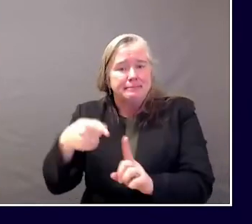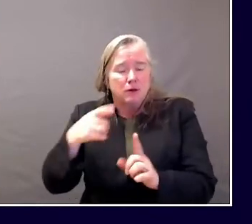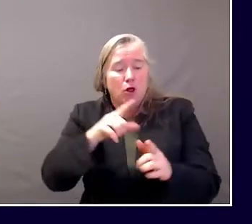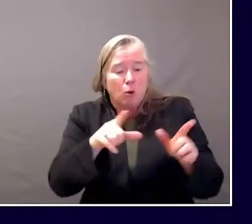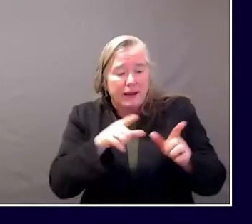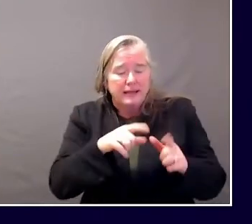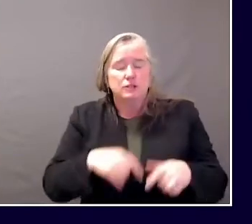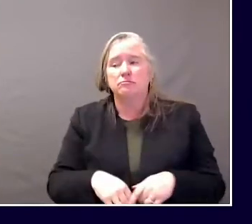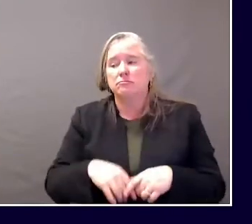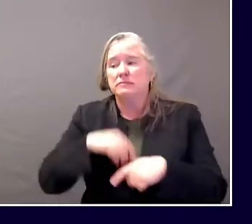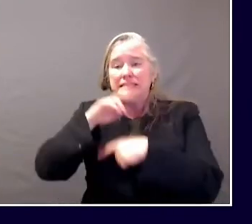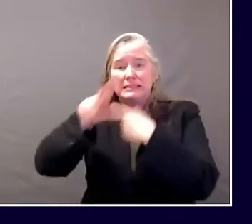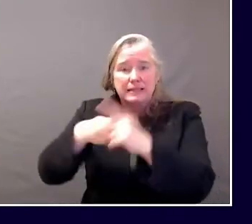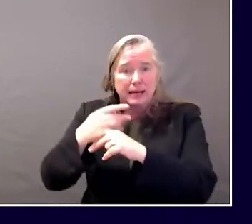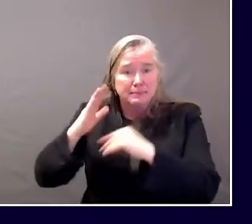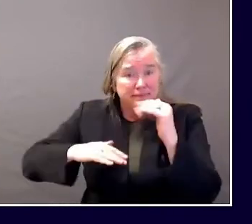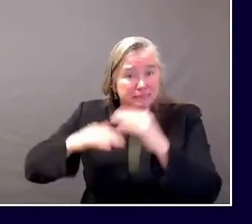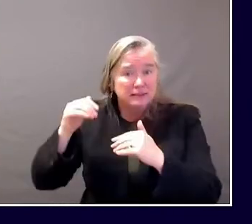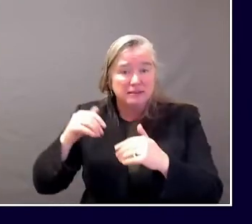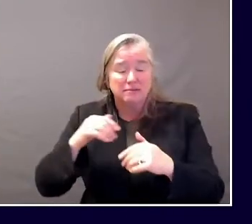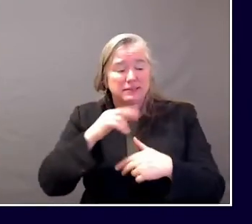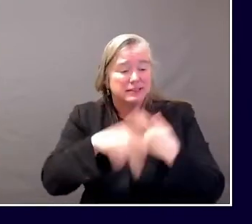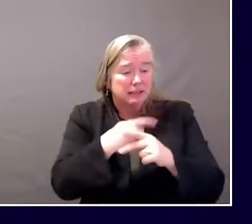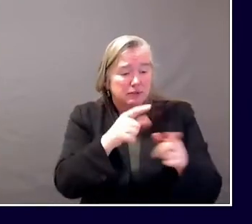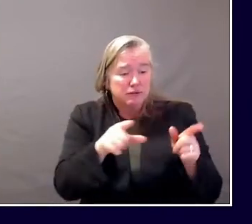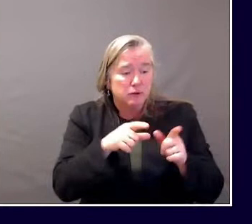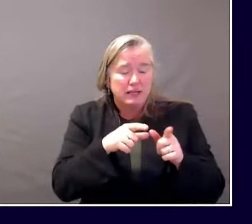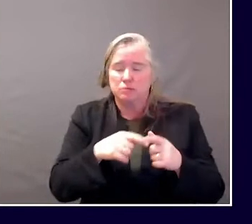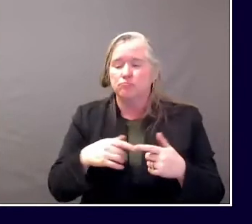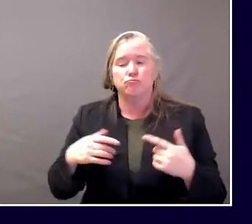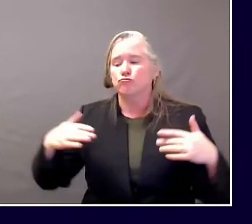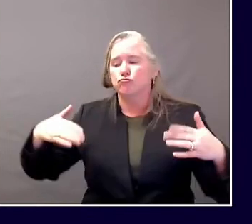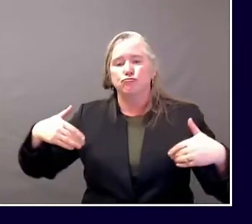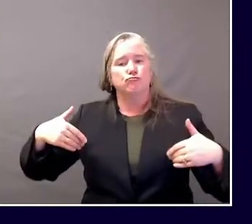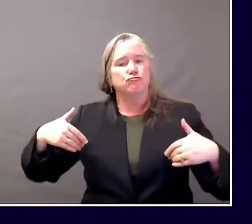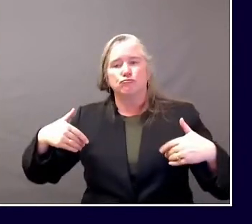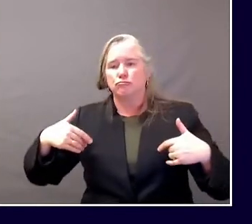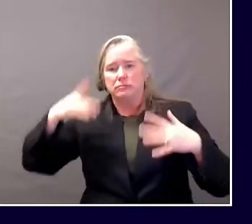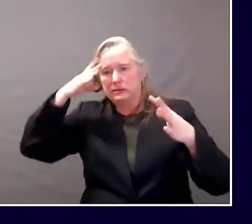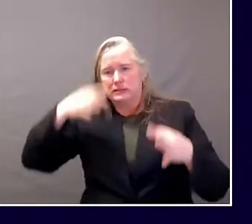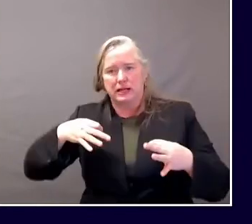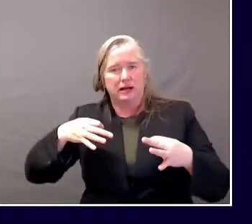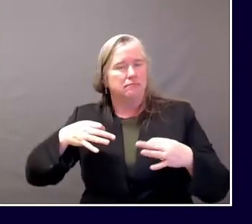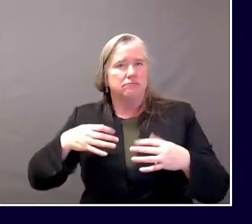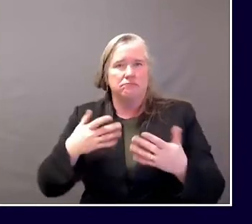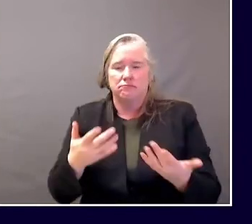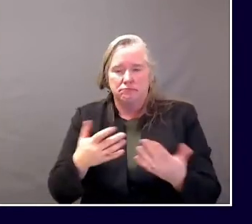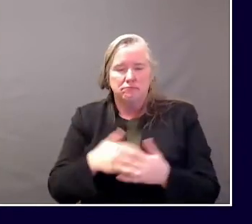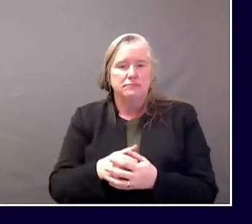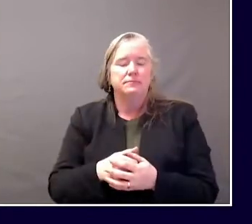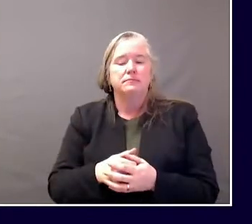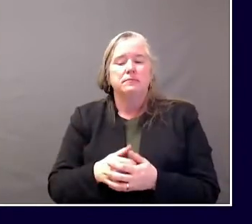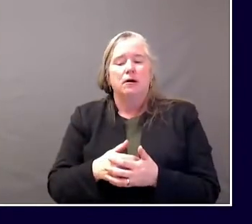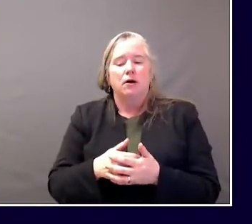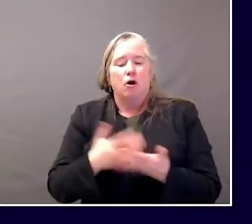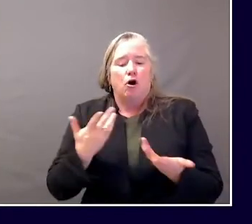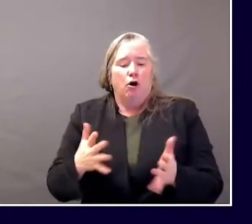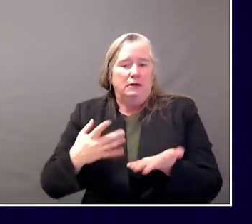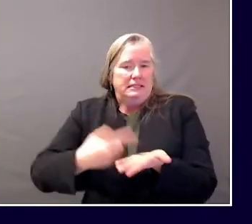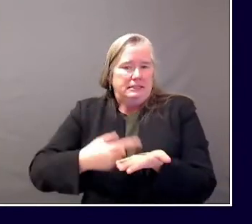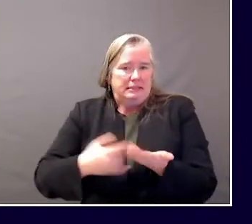locations in particular? No, not at this time, Caitlin. We are balancing, as you've sort of heard from today's discussion and